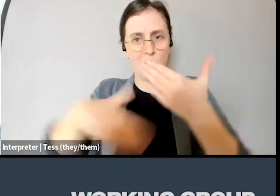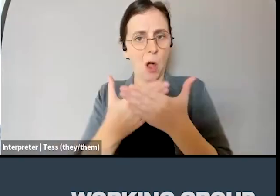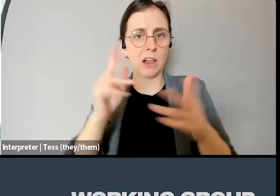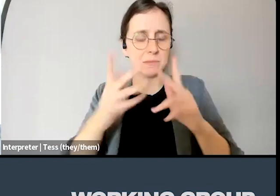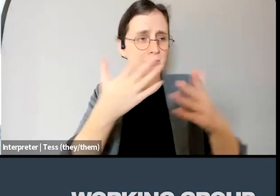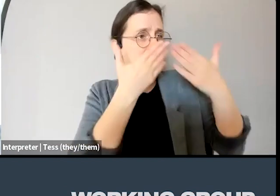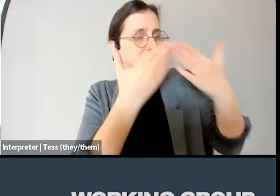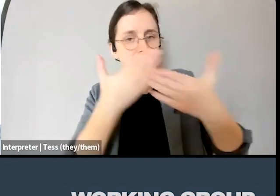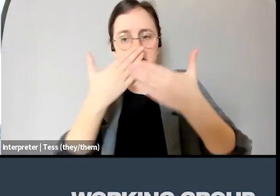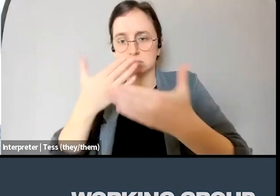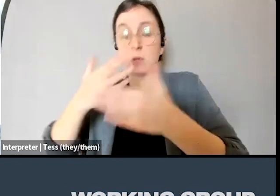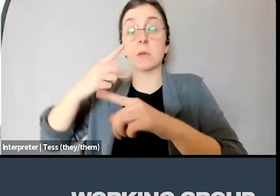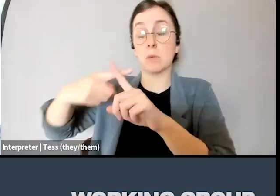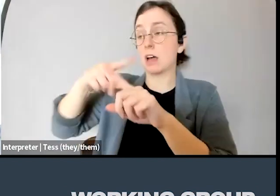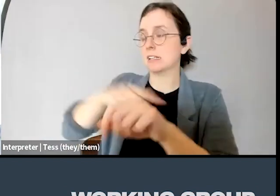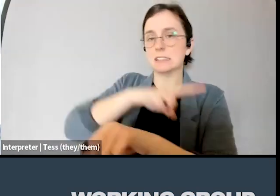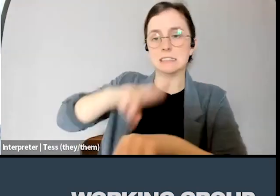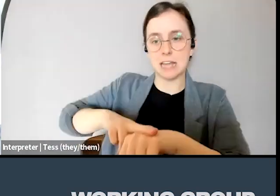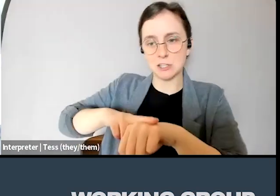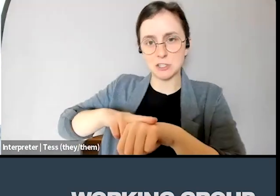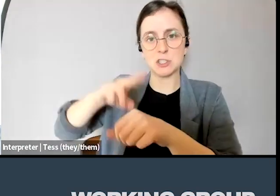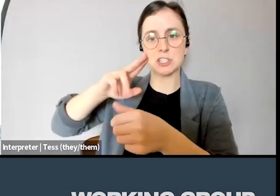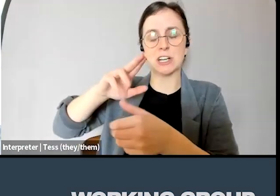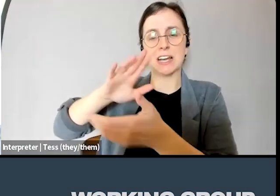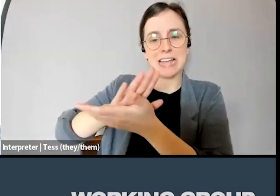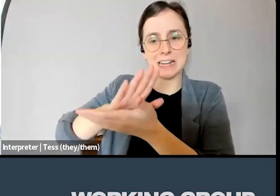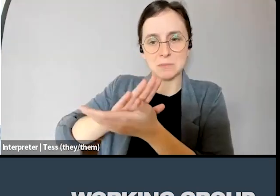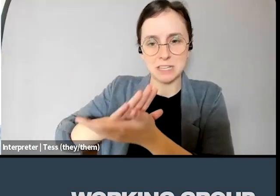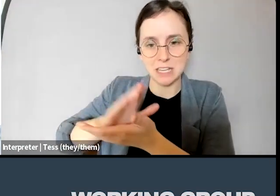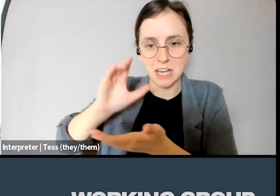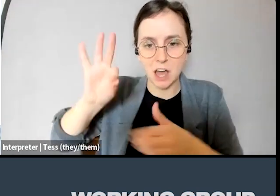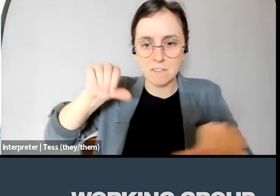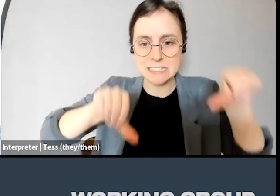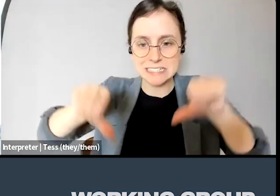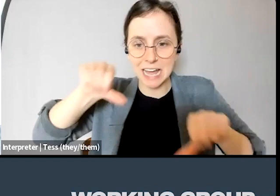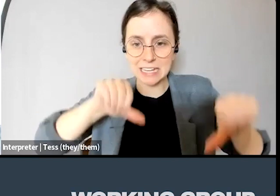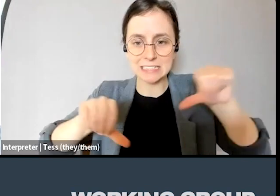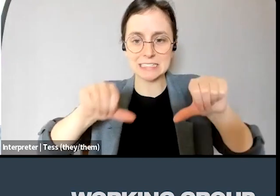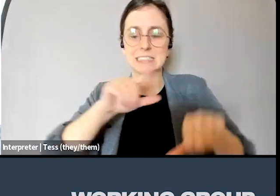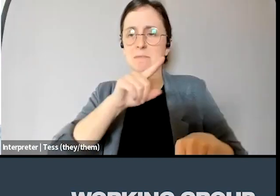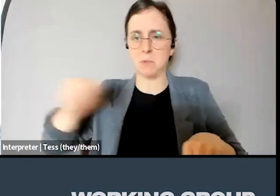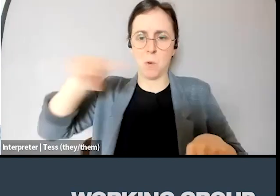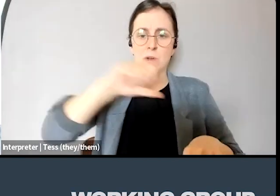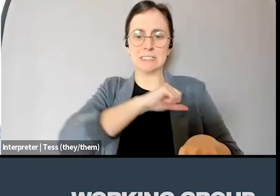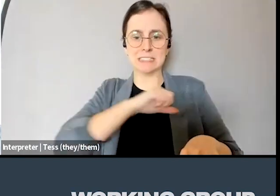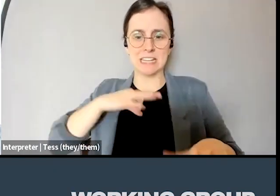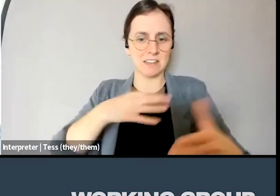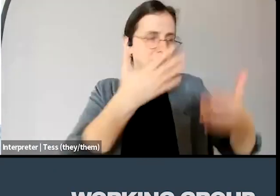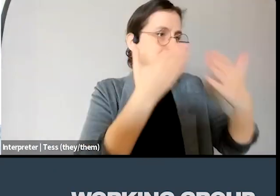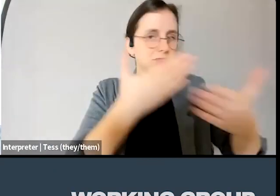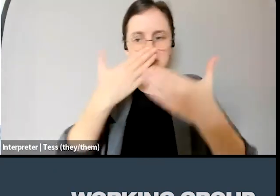of Science, Engineer, and Medicine staff, Ali Andrada, Isaac Su, and Anisha